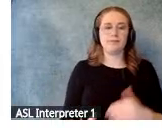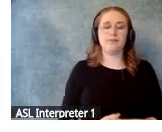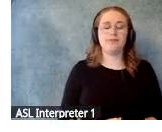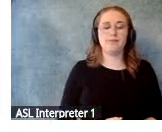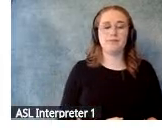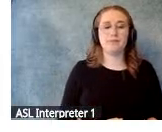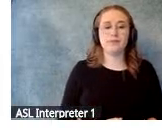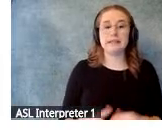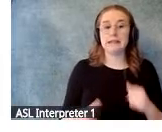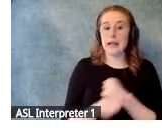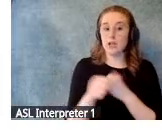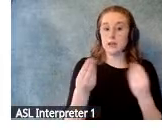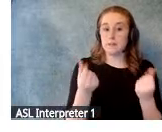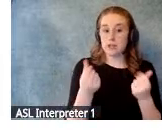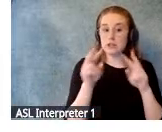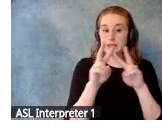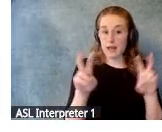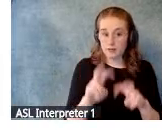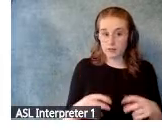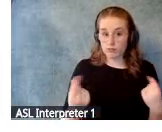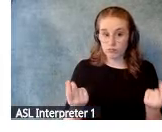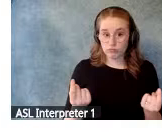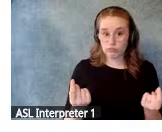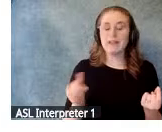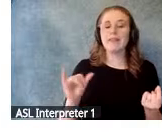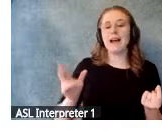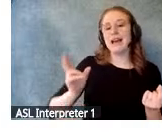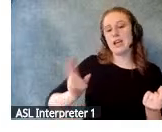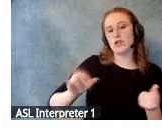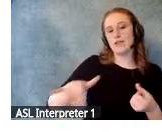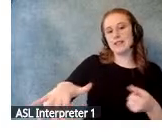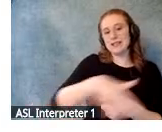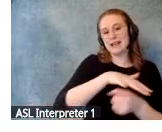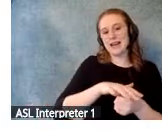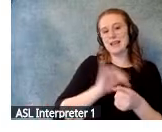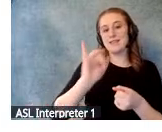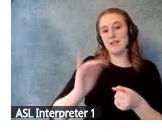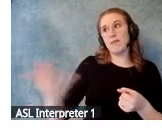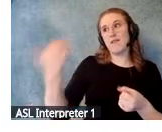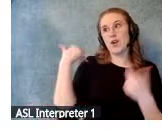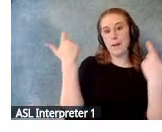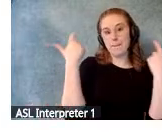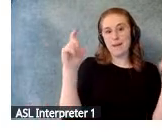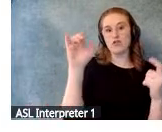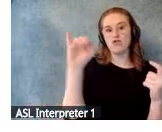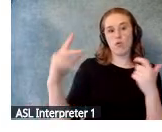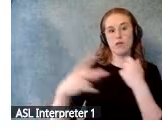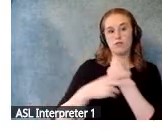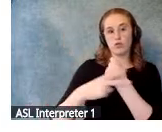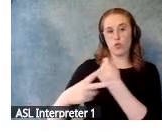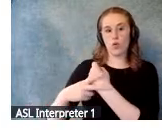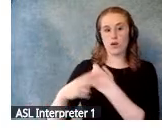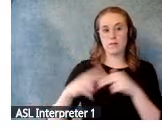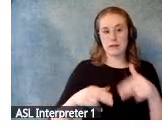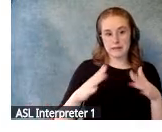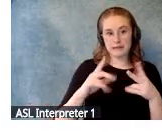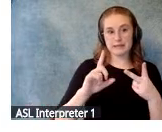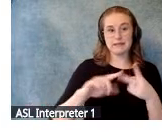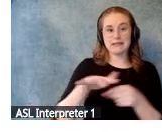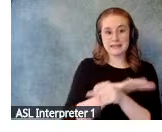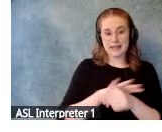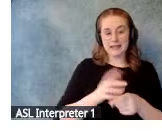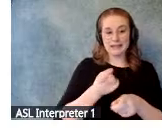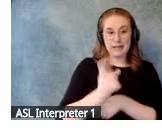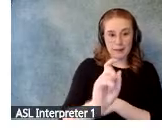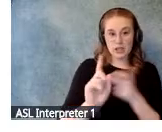The hazardous material analysis will include the history of the site as a major oil storage facility, the site contamination,